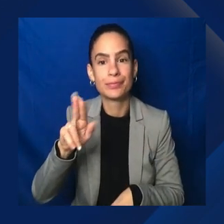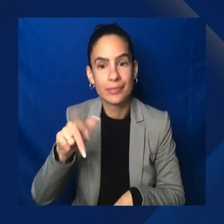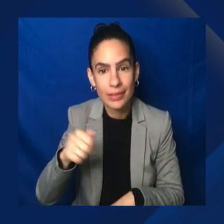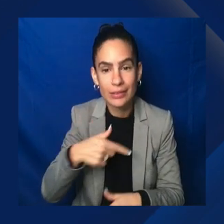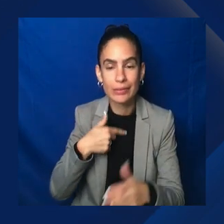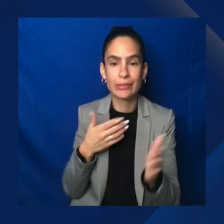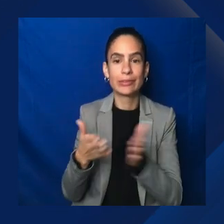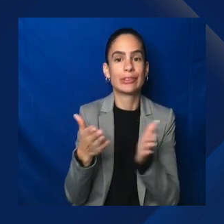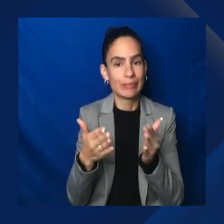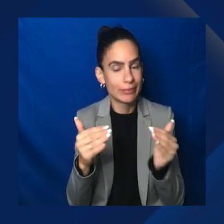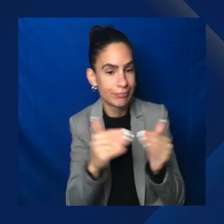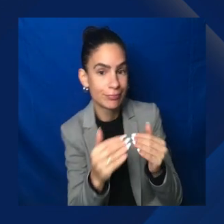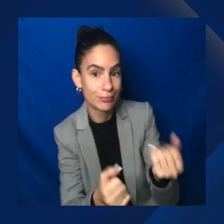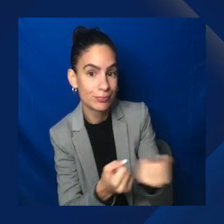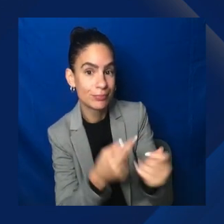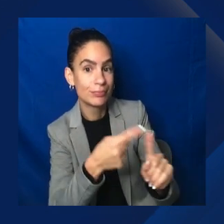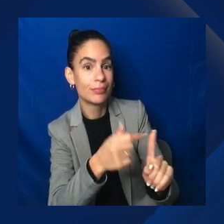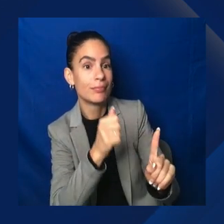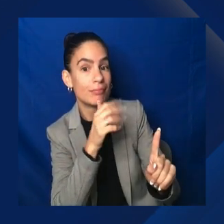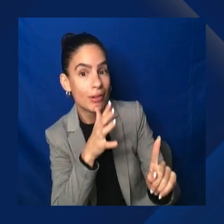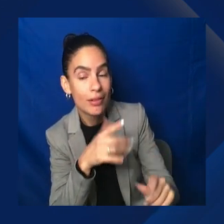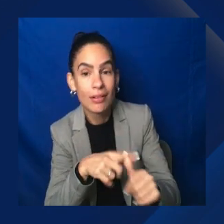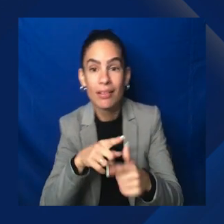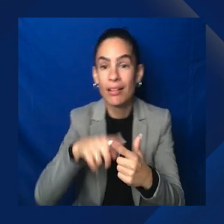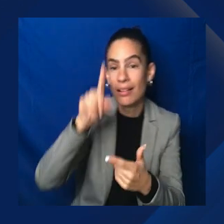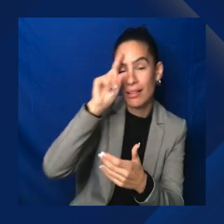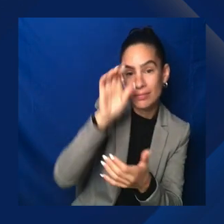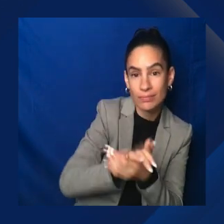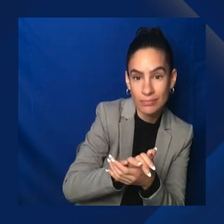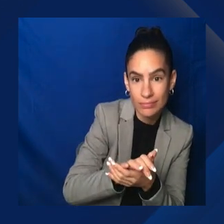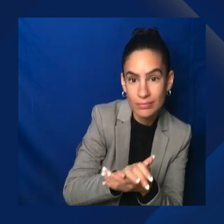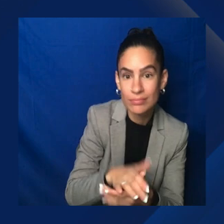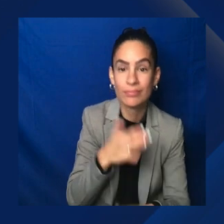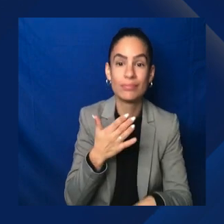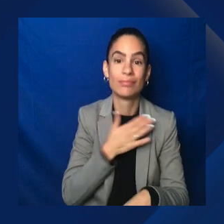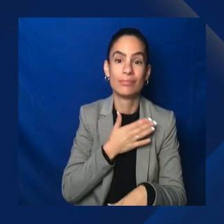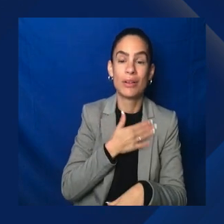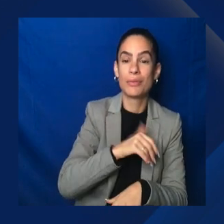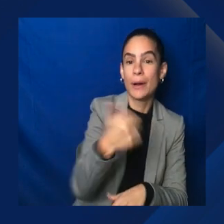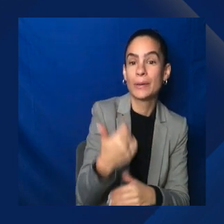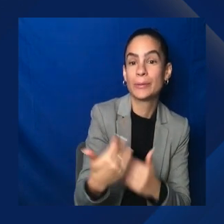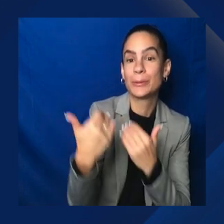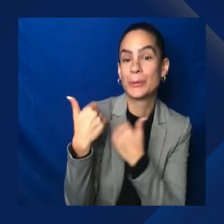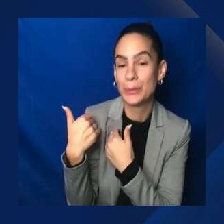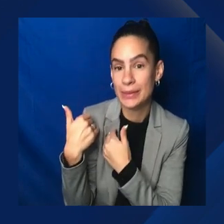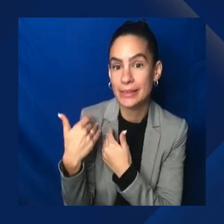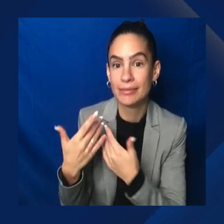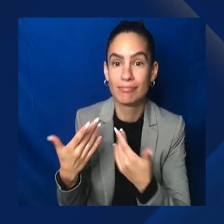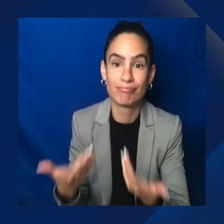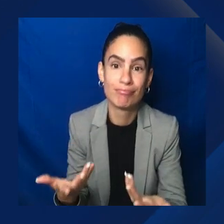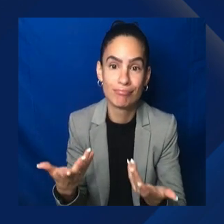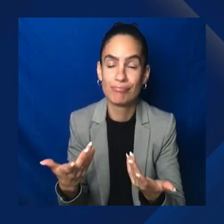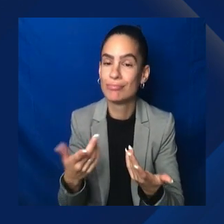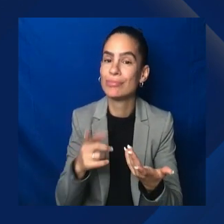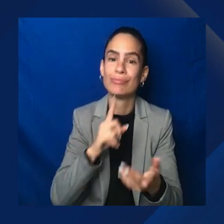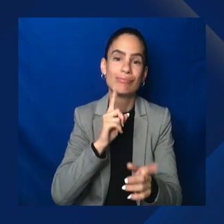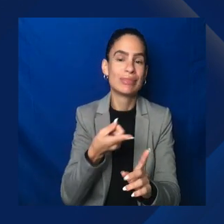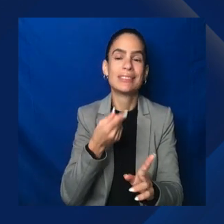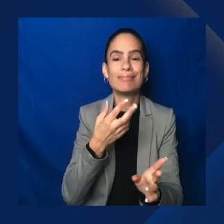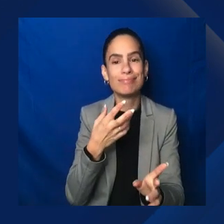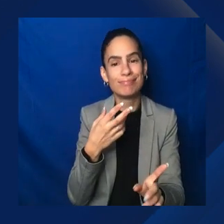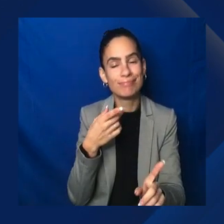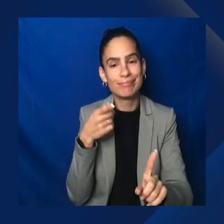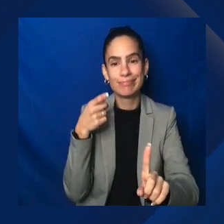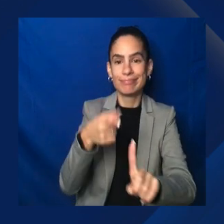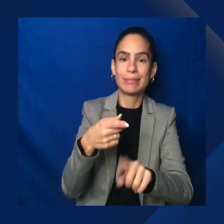well. And my other duties also serve to just really improve the healthcare and be an